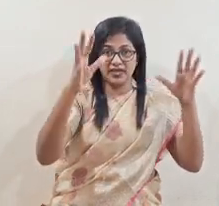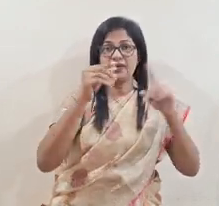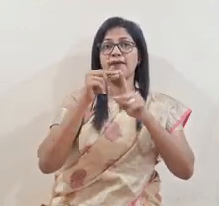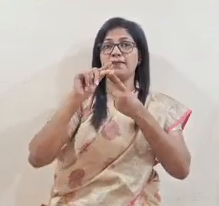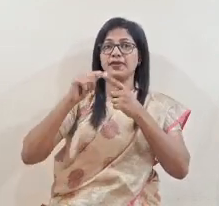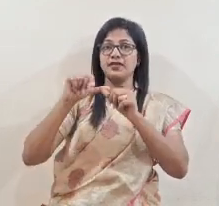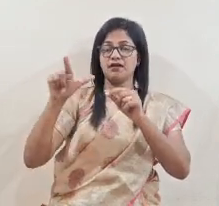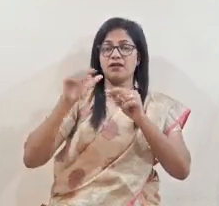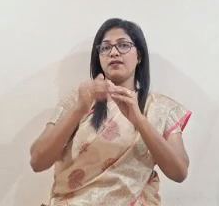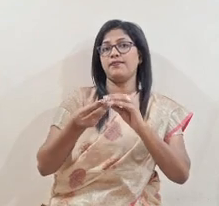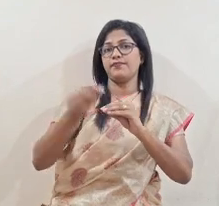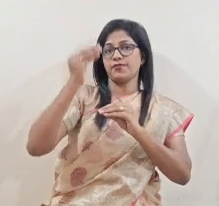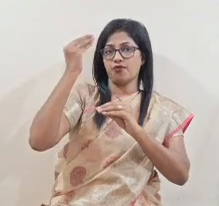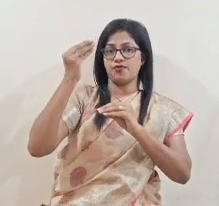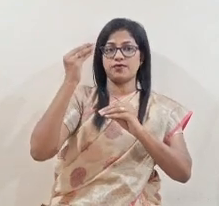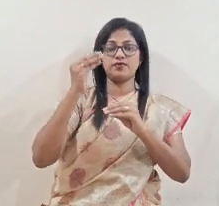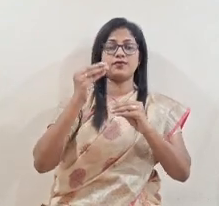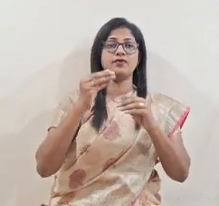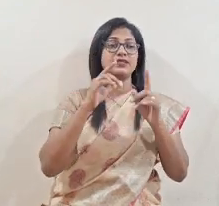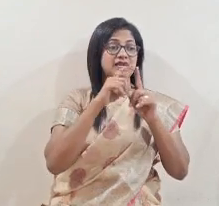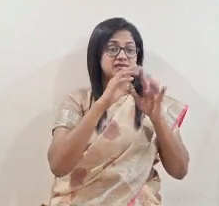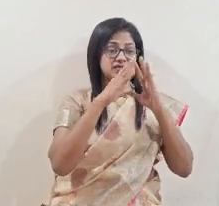our densities.